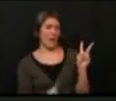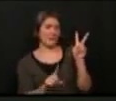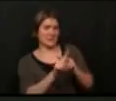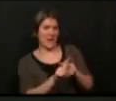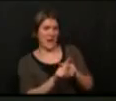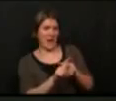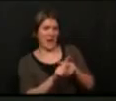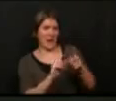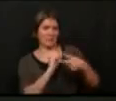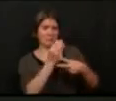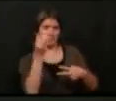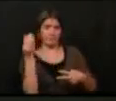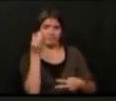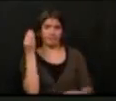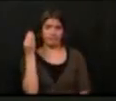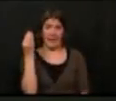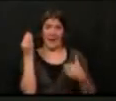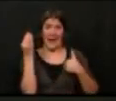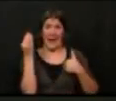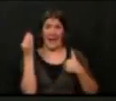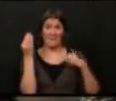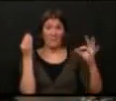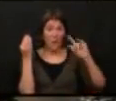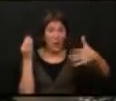very healthy. How healthy?